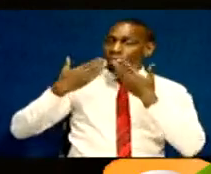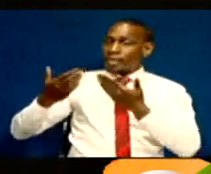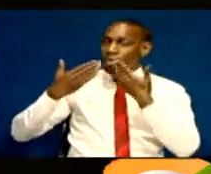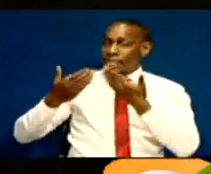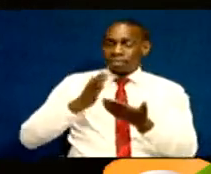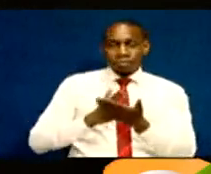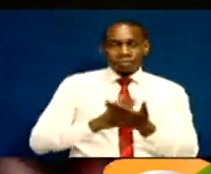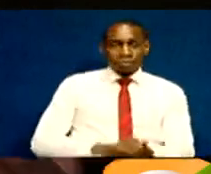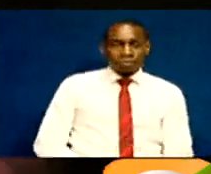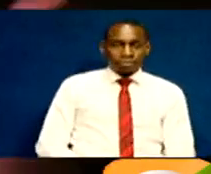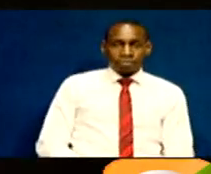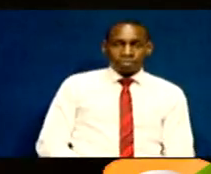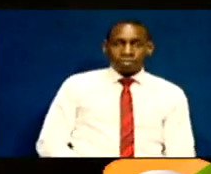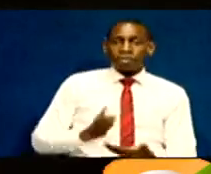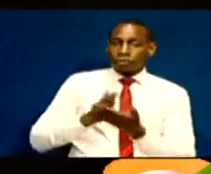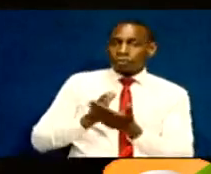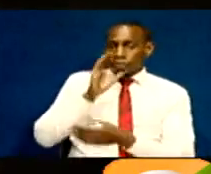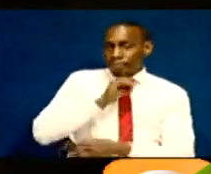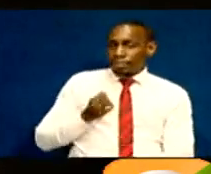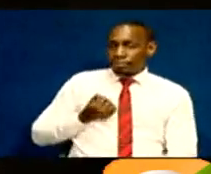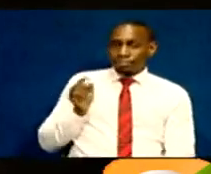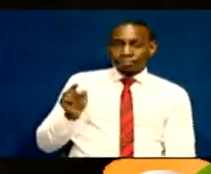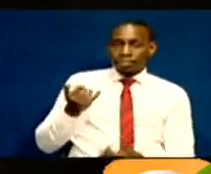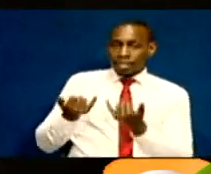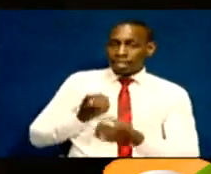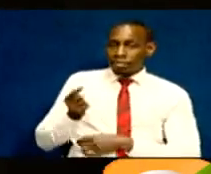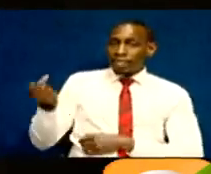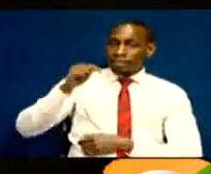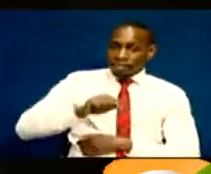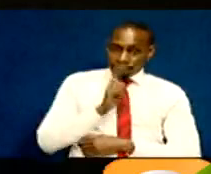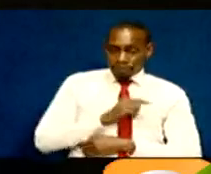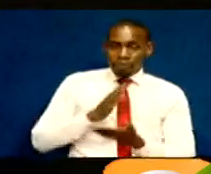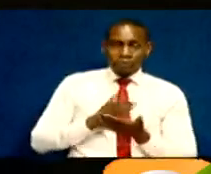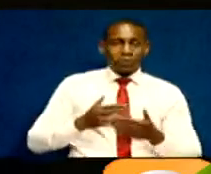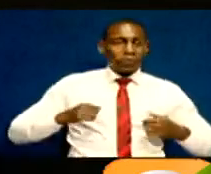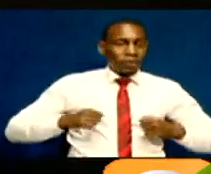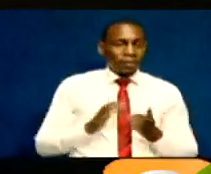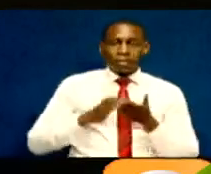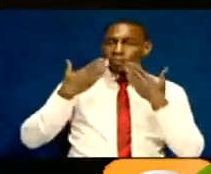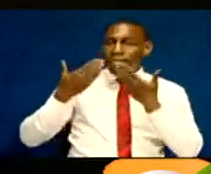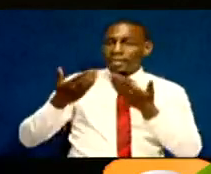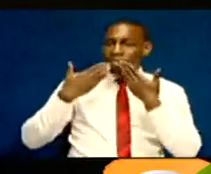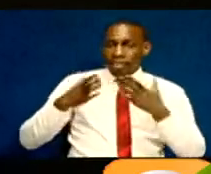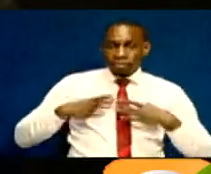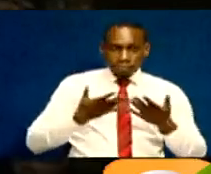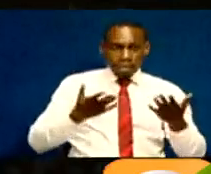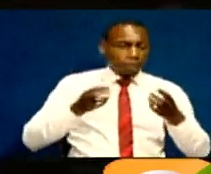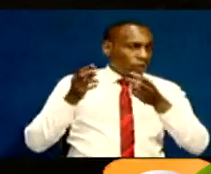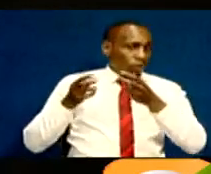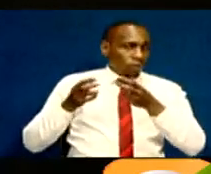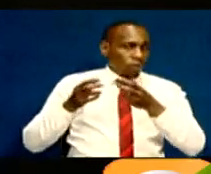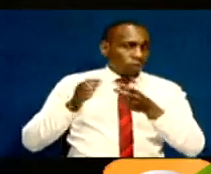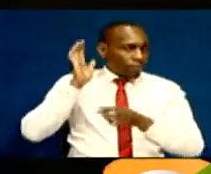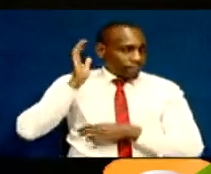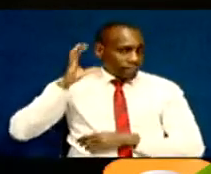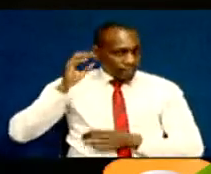sana. To what we miss, now she's here, not enough for her. Tunashukuru sana wasikilizaji wetu,